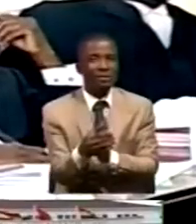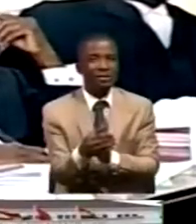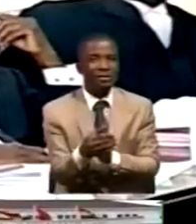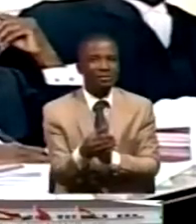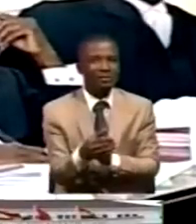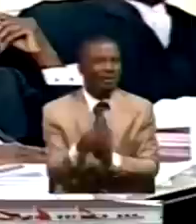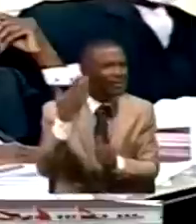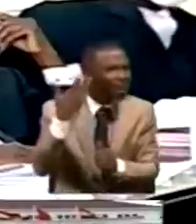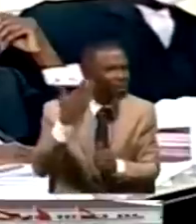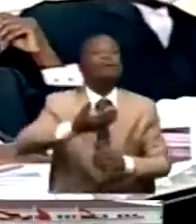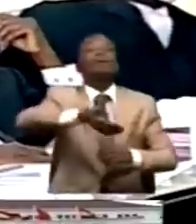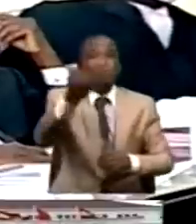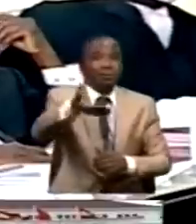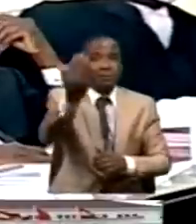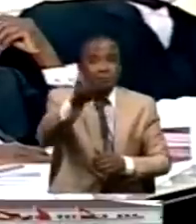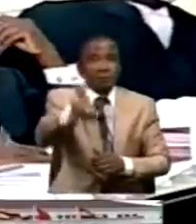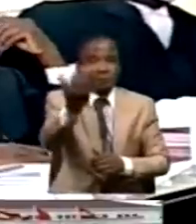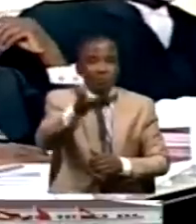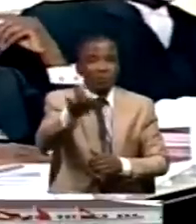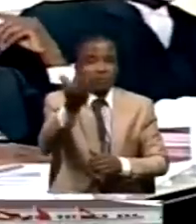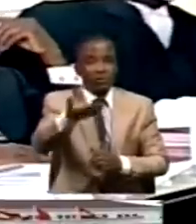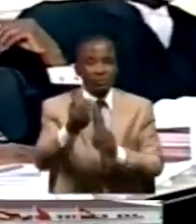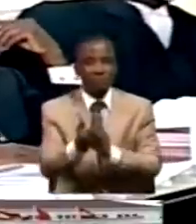Pardon? Go to the next region.